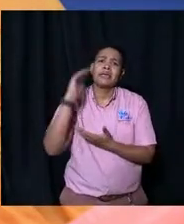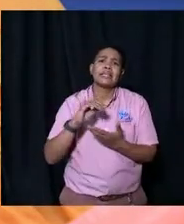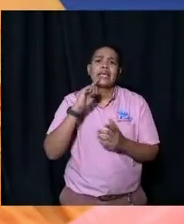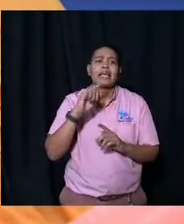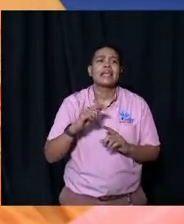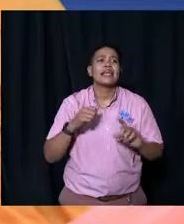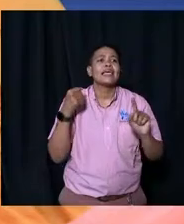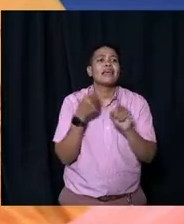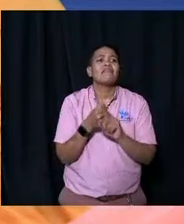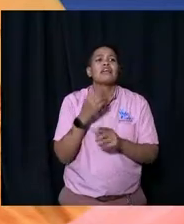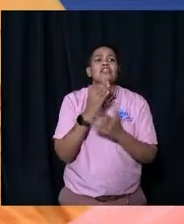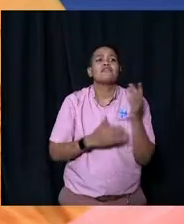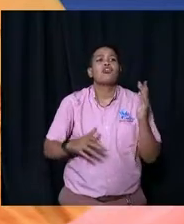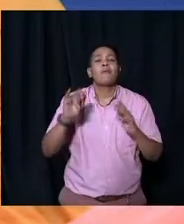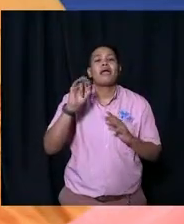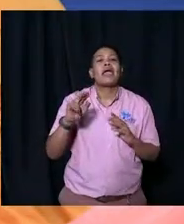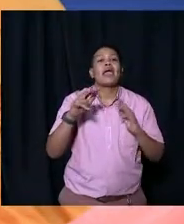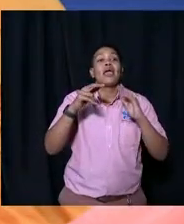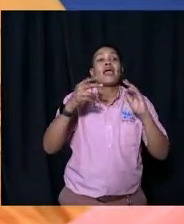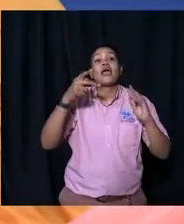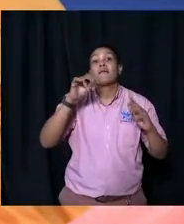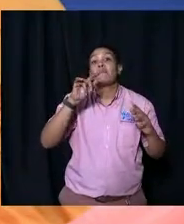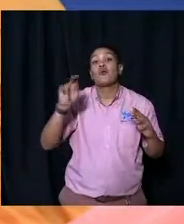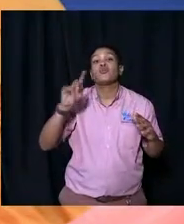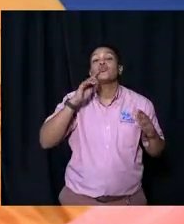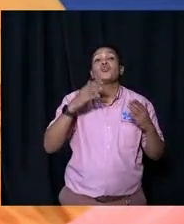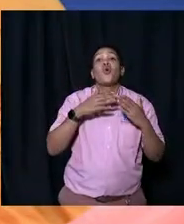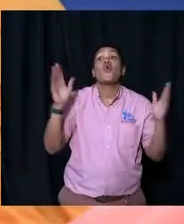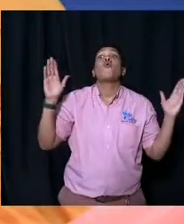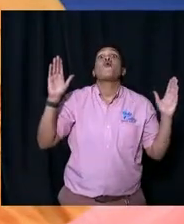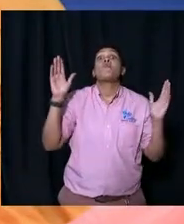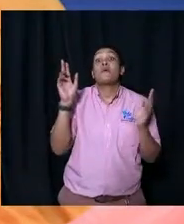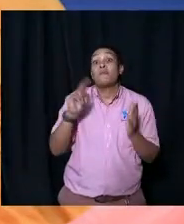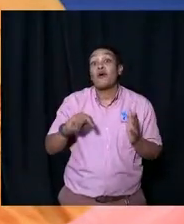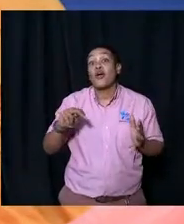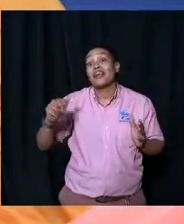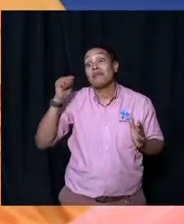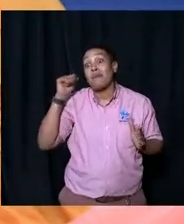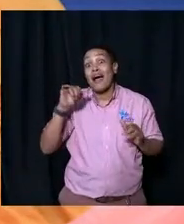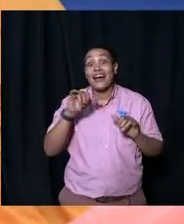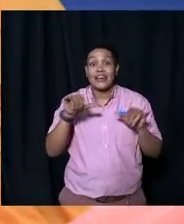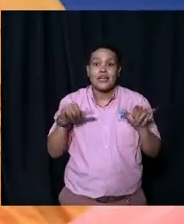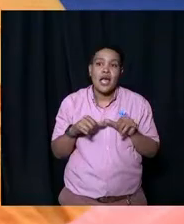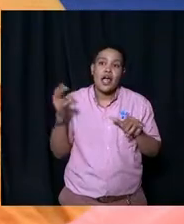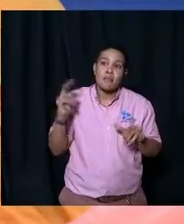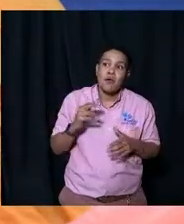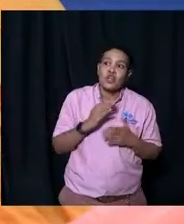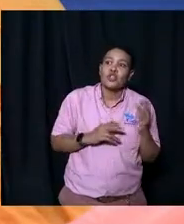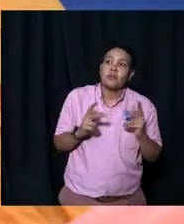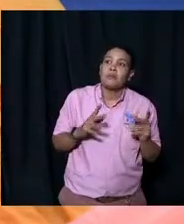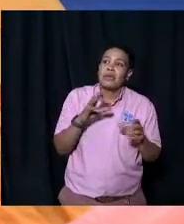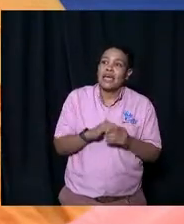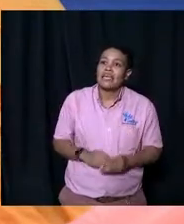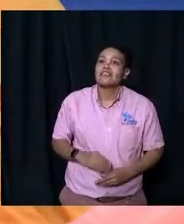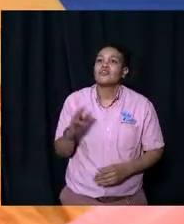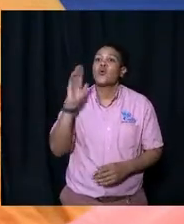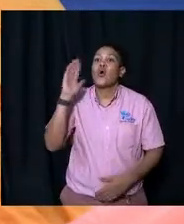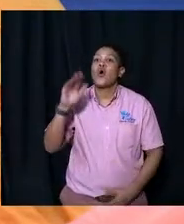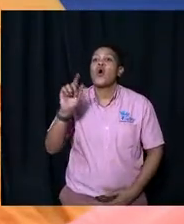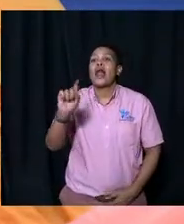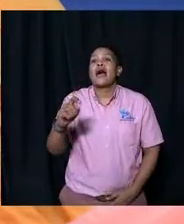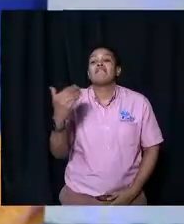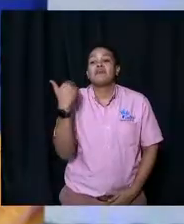adverse effects of some of these air pollution, like the open burning, the backyard burning that some people engage in. So that simply means everybody have to be responsible